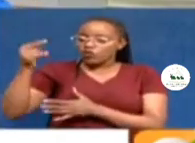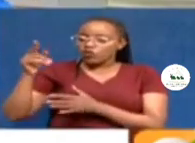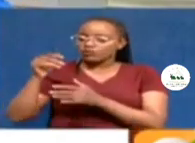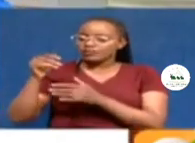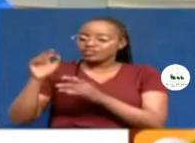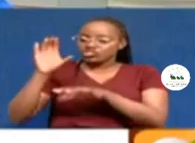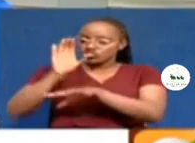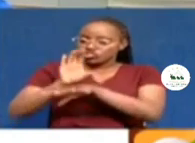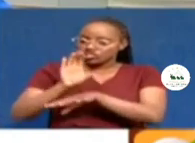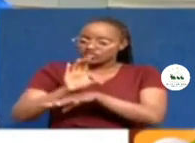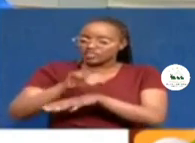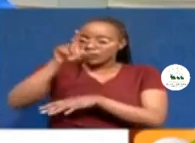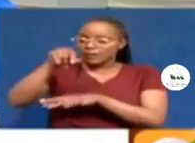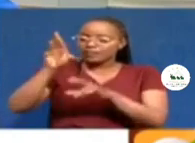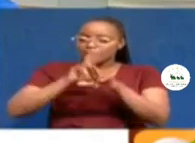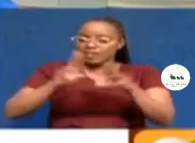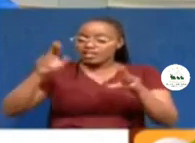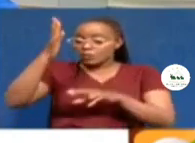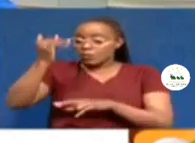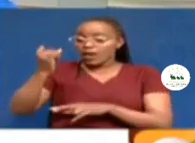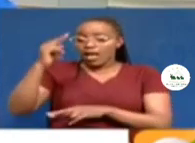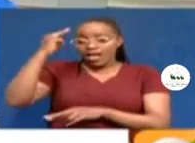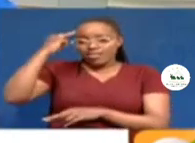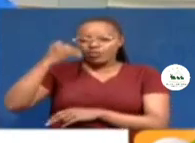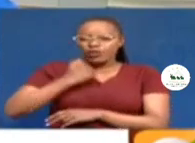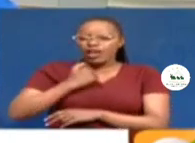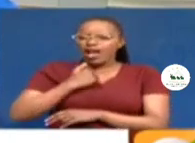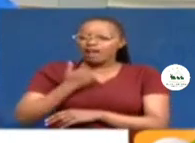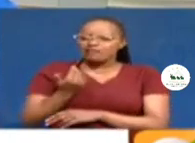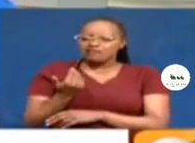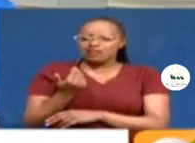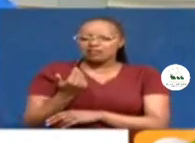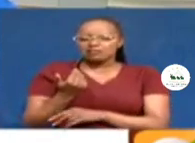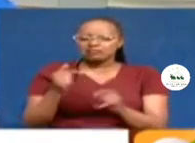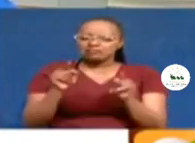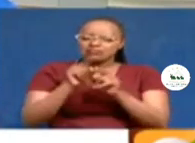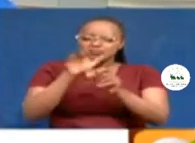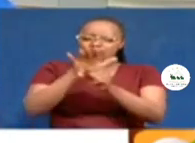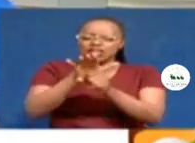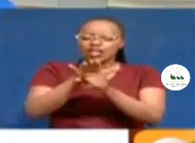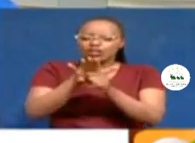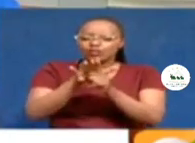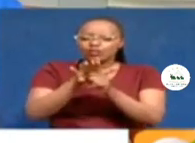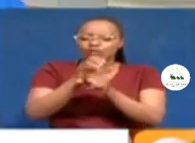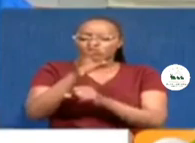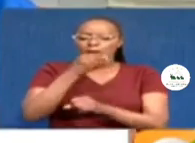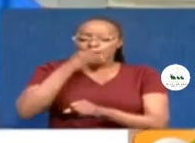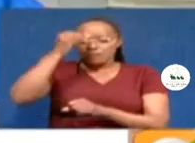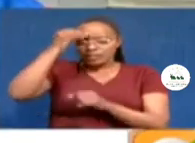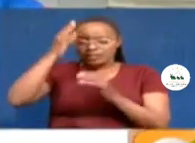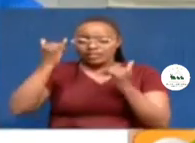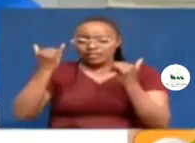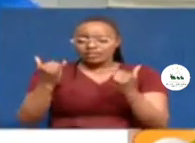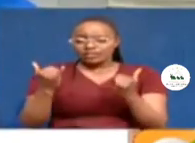redeemed, because I think we have got a lot of pretenders